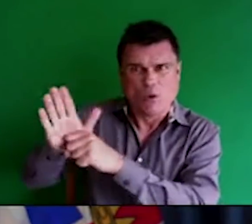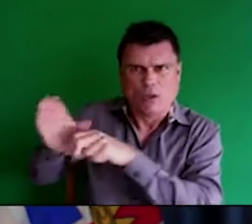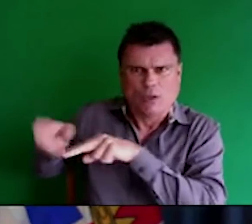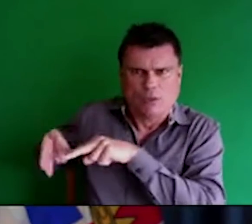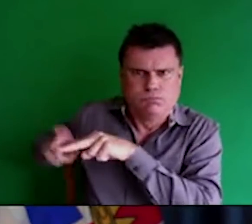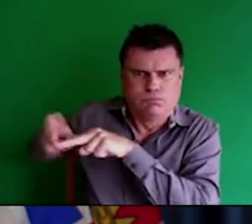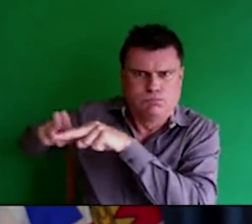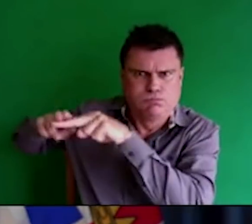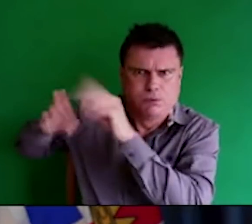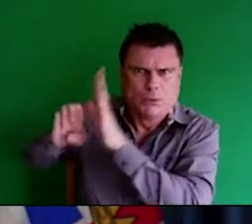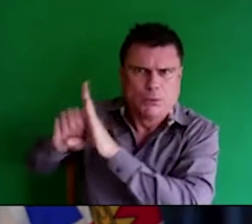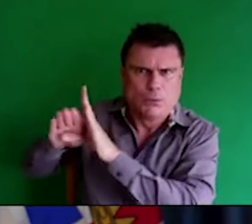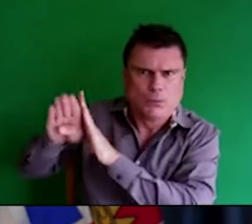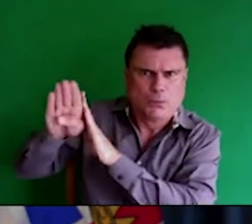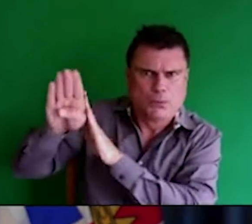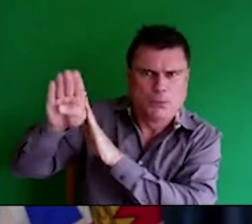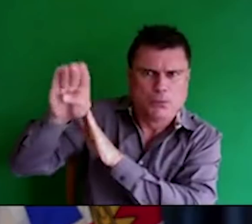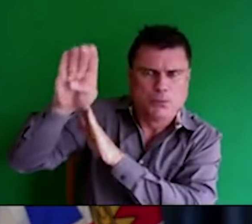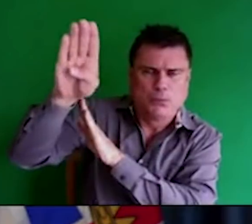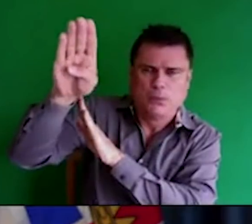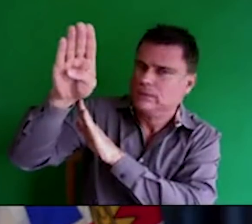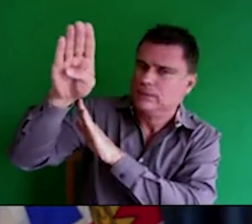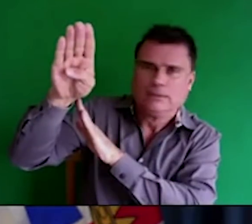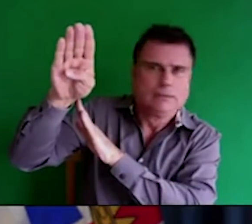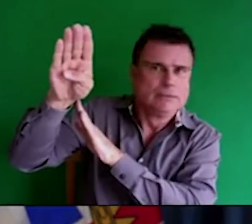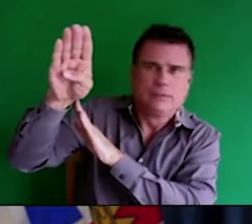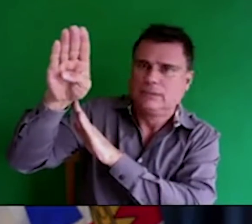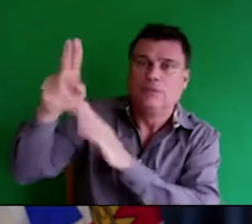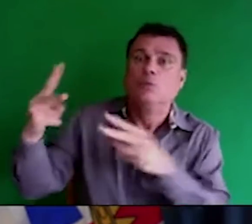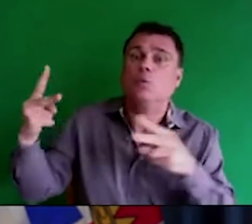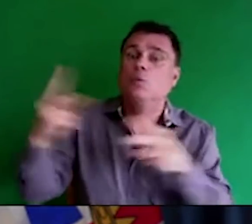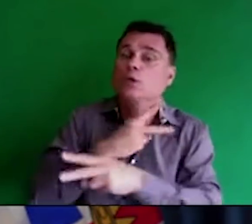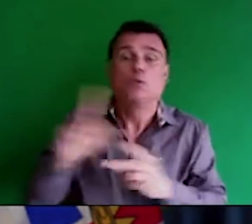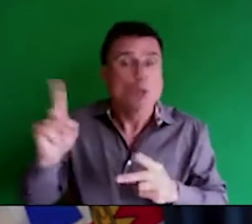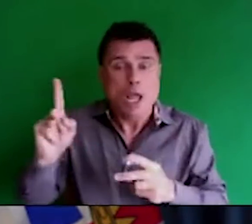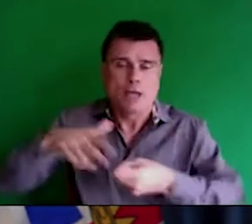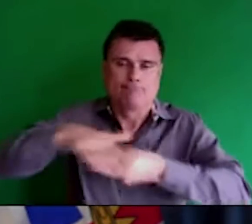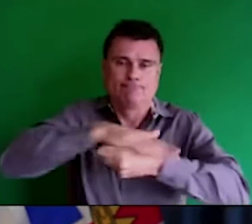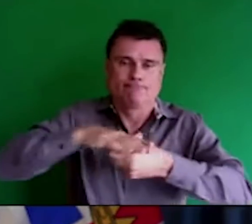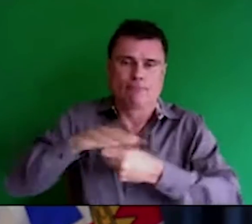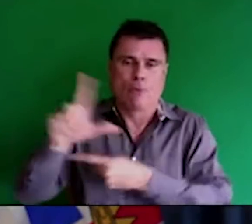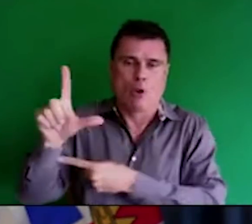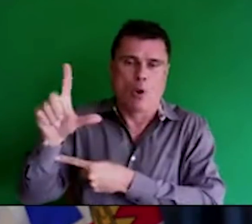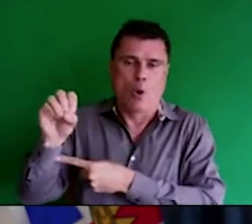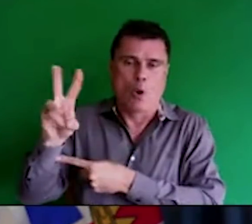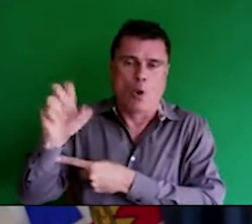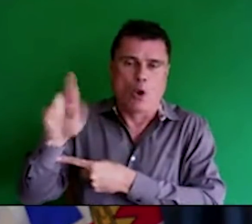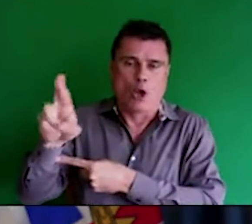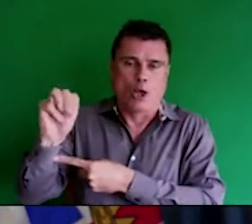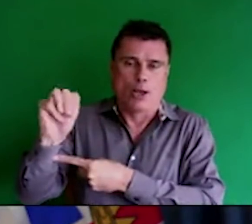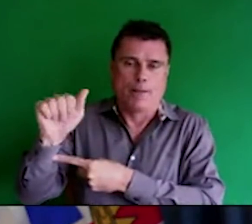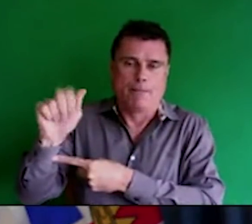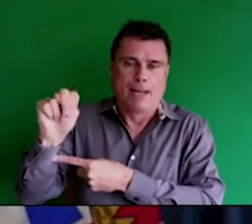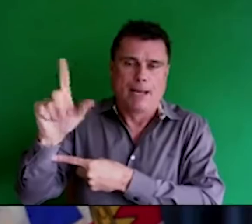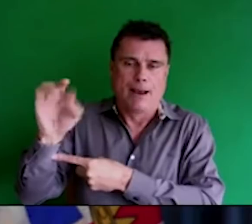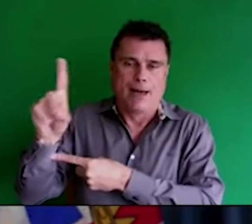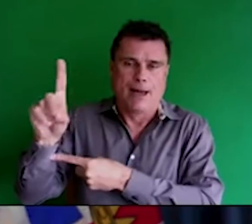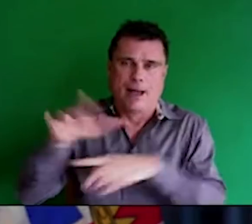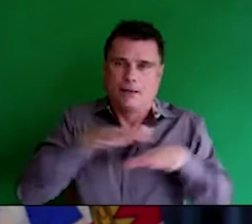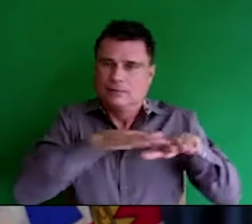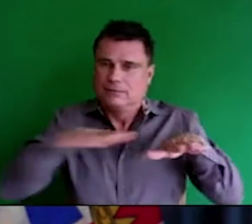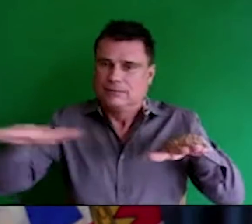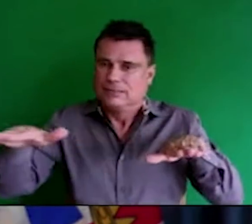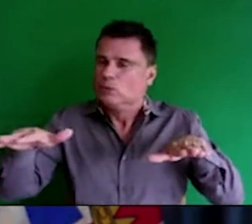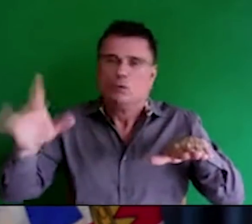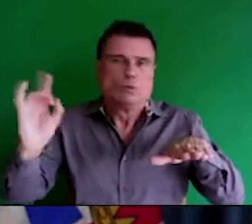Mainland. And we need to make sure that we keep essential services functioning, surgeries, schools, and others operating as safely